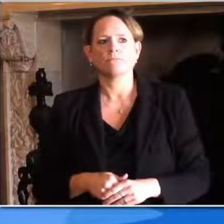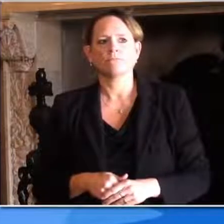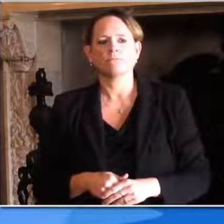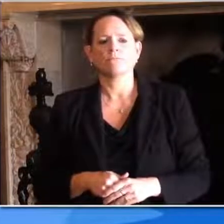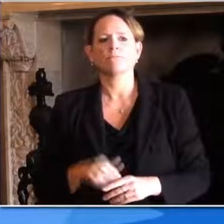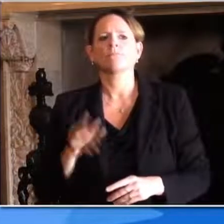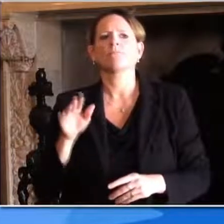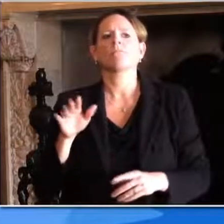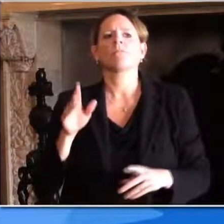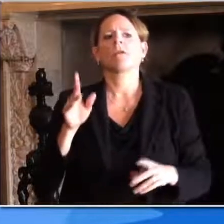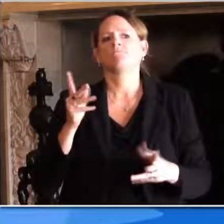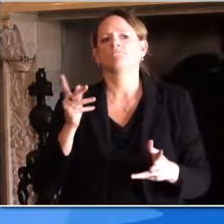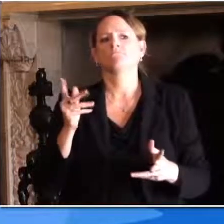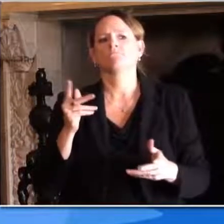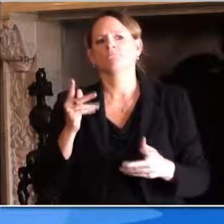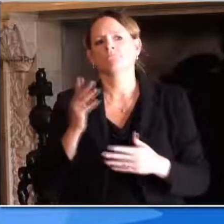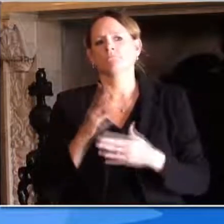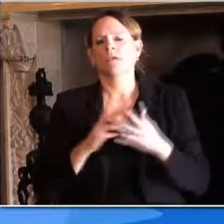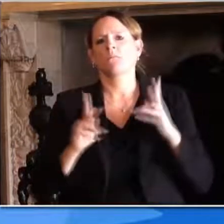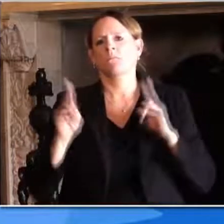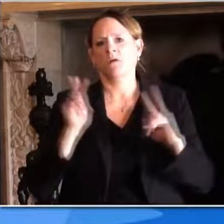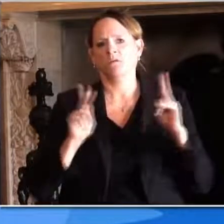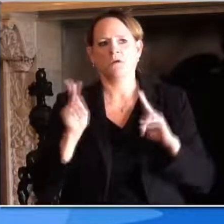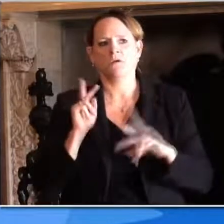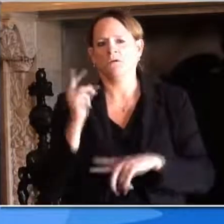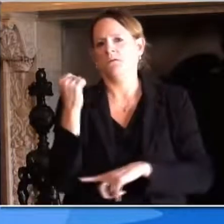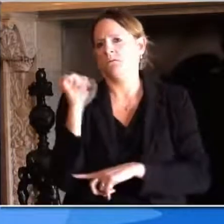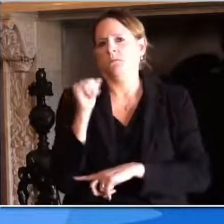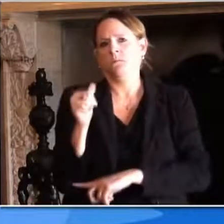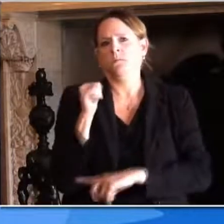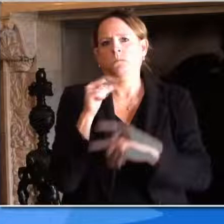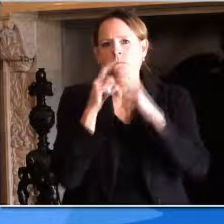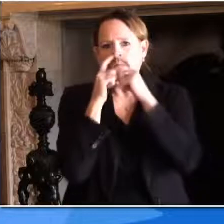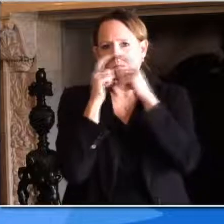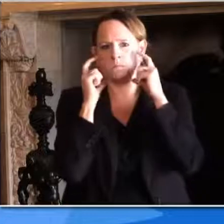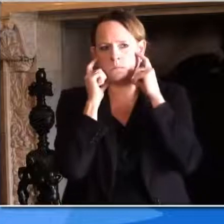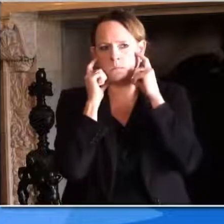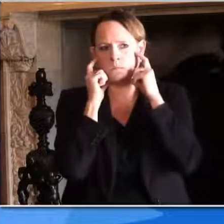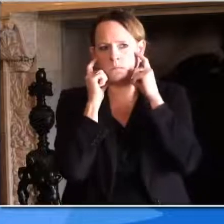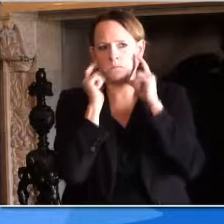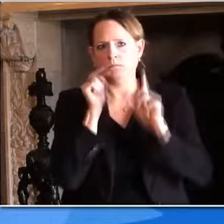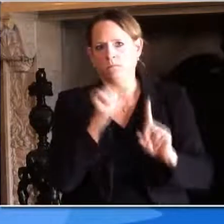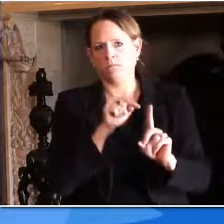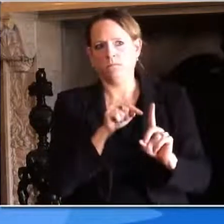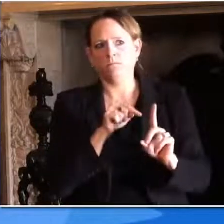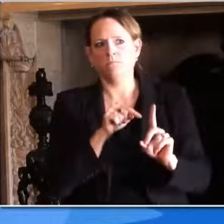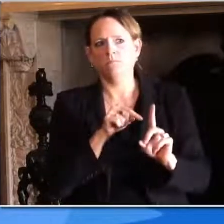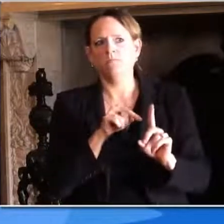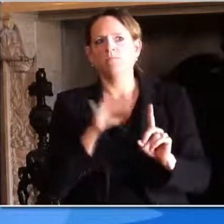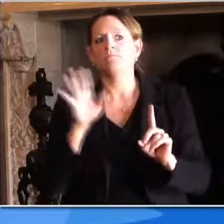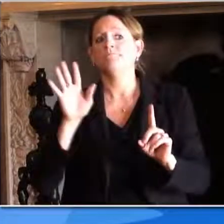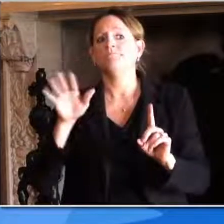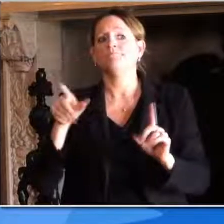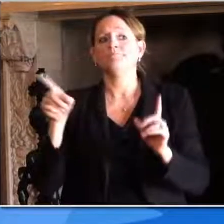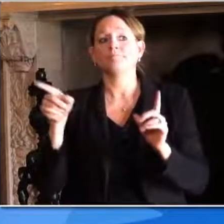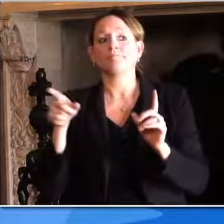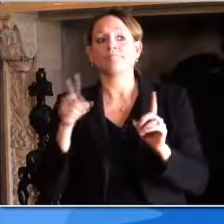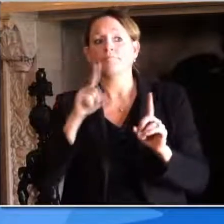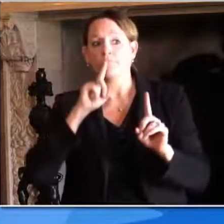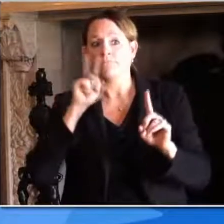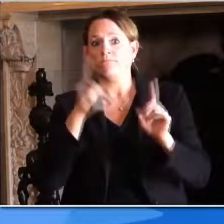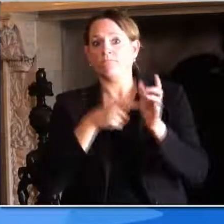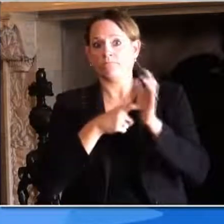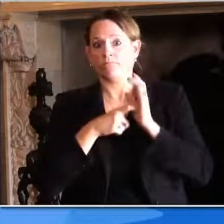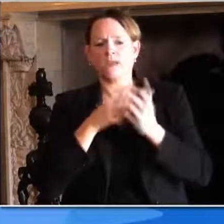want to wear masks. And some of the exceptions that are in the order, I think really almost anyone could probably say it's hard to breathe in a mask